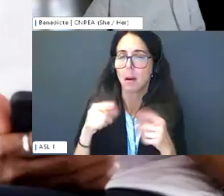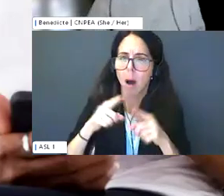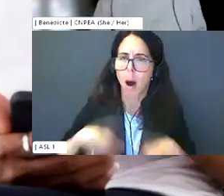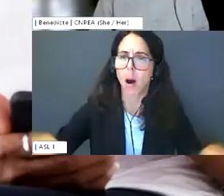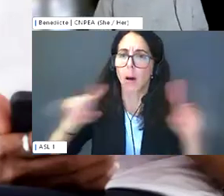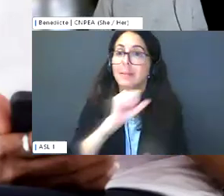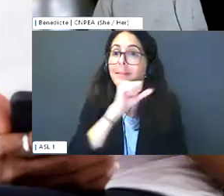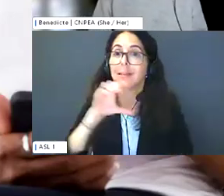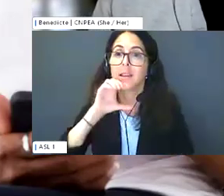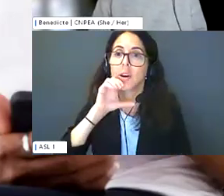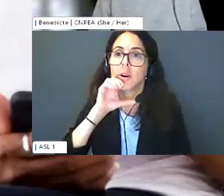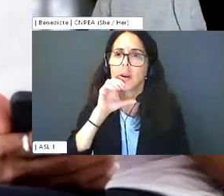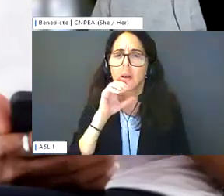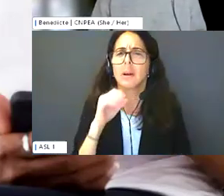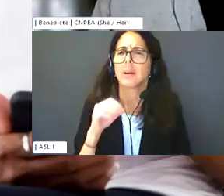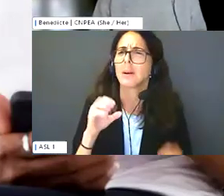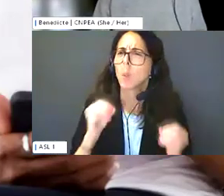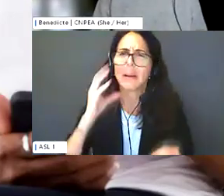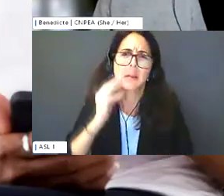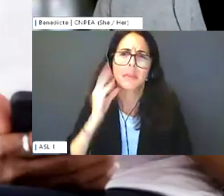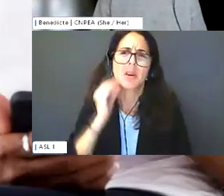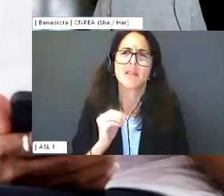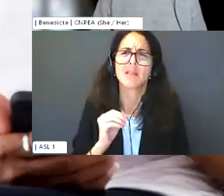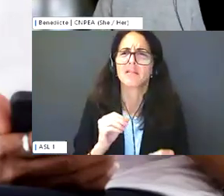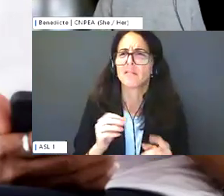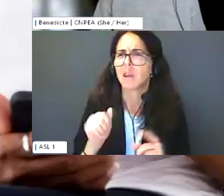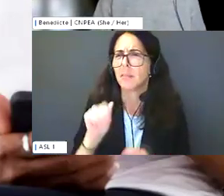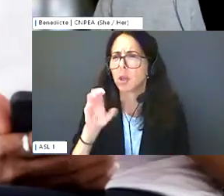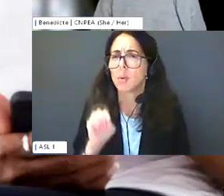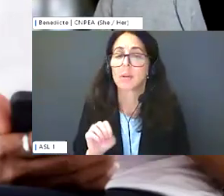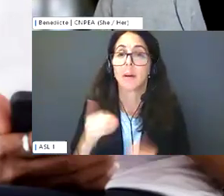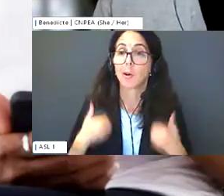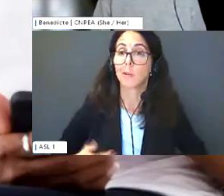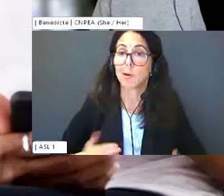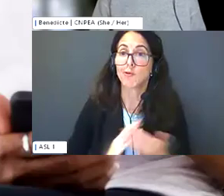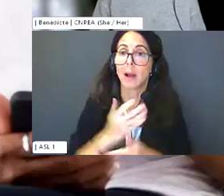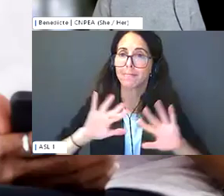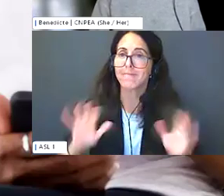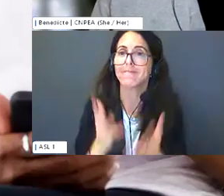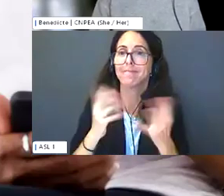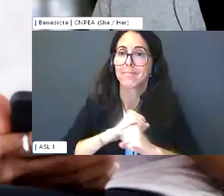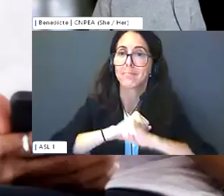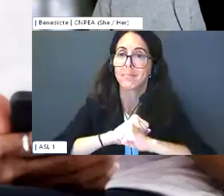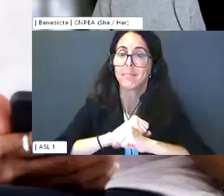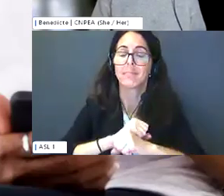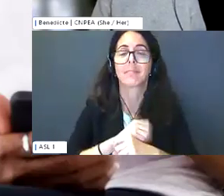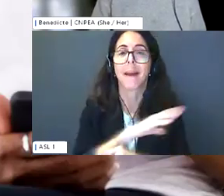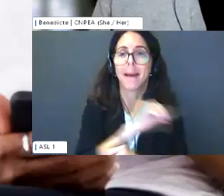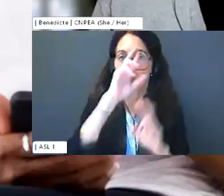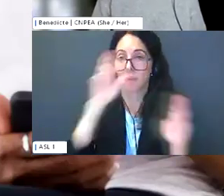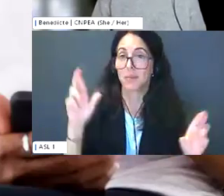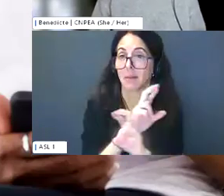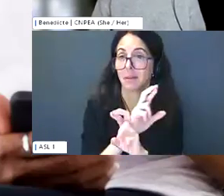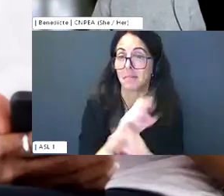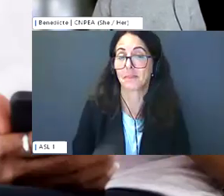from ageism and abuse, where human rights are advanced, protected, and respected. And we